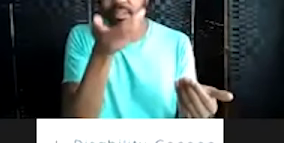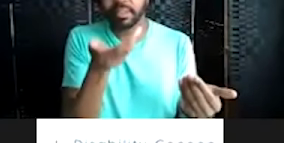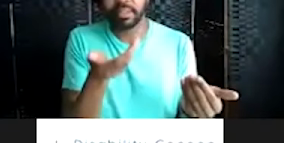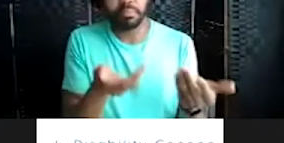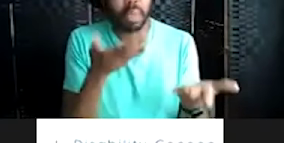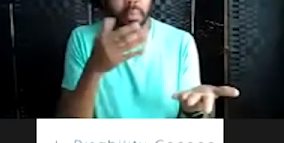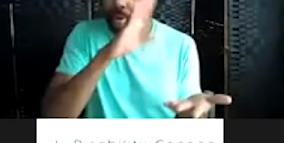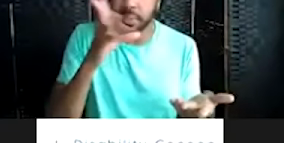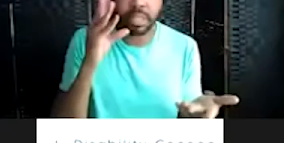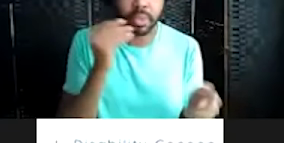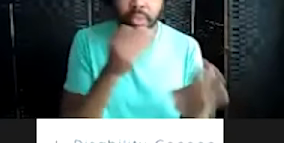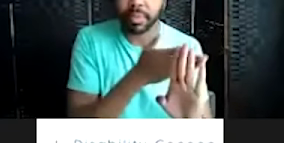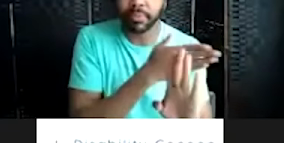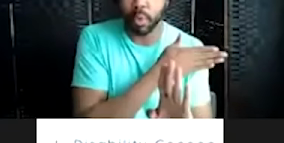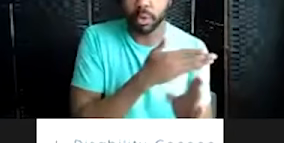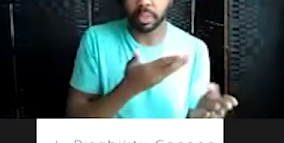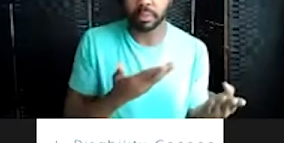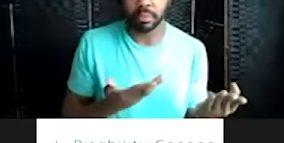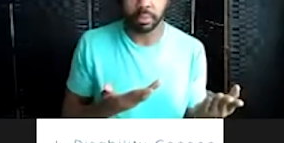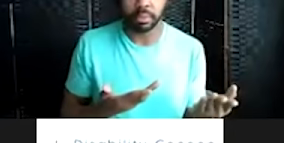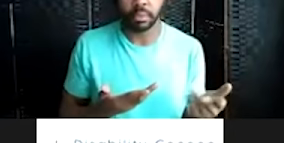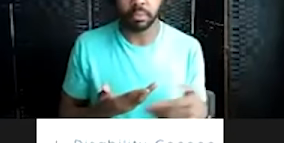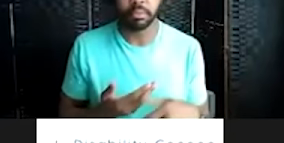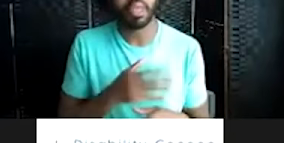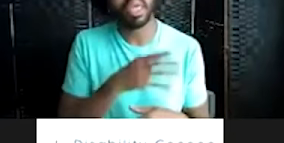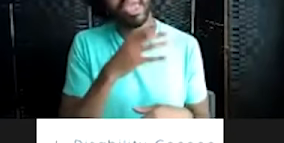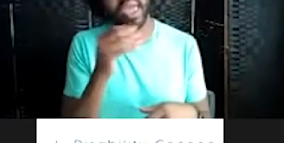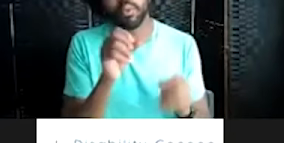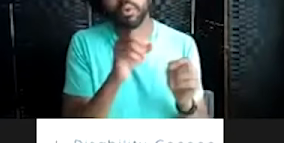able to share a few stories along the way with you too today.